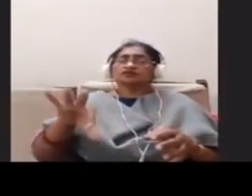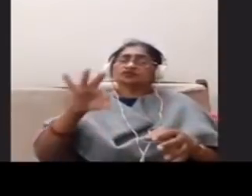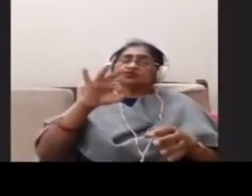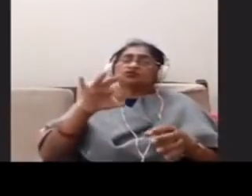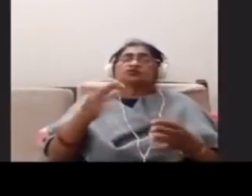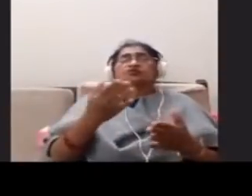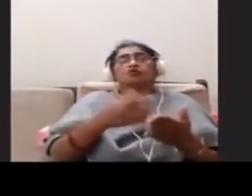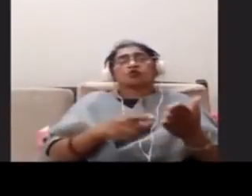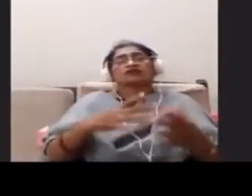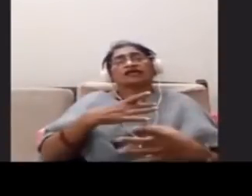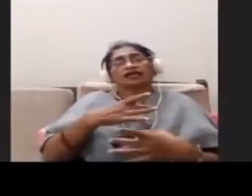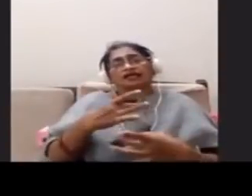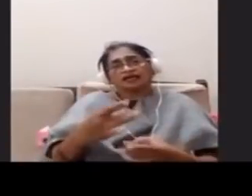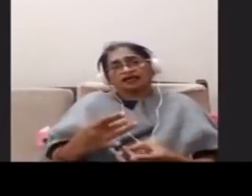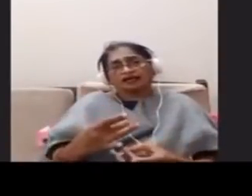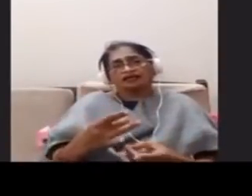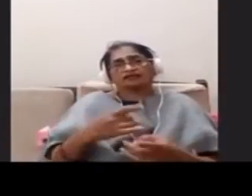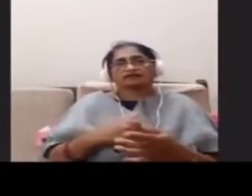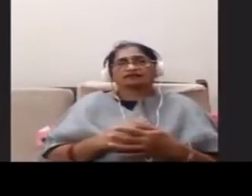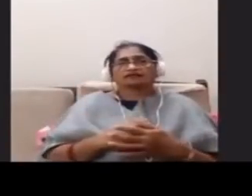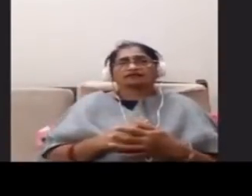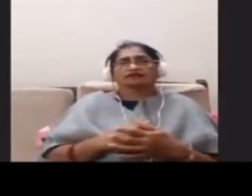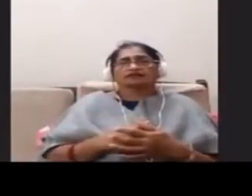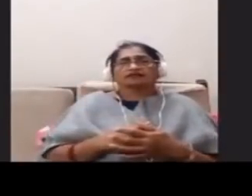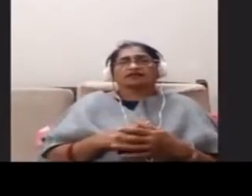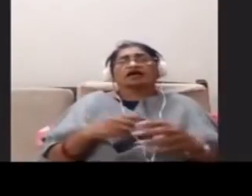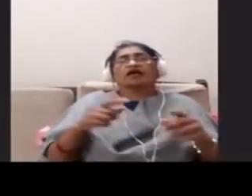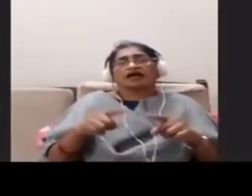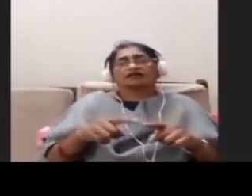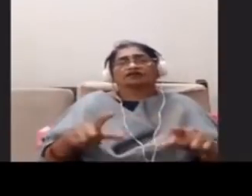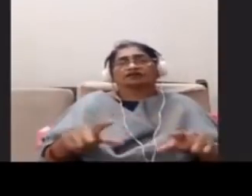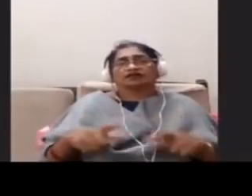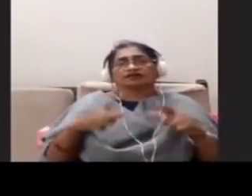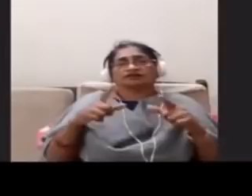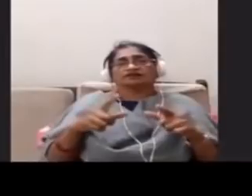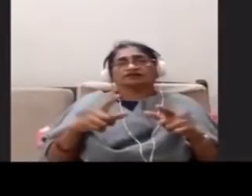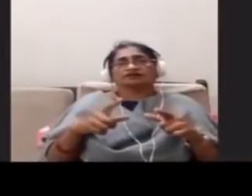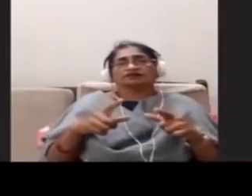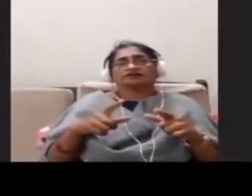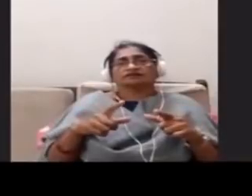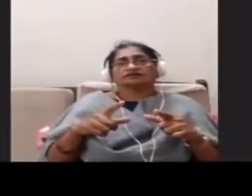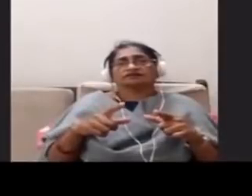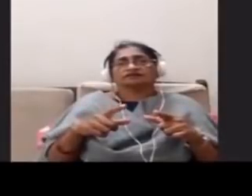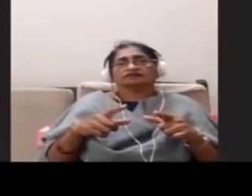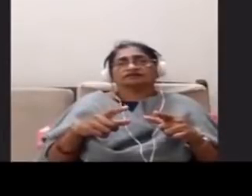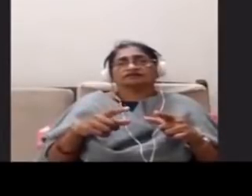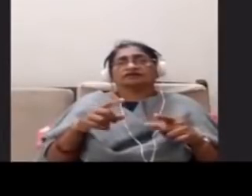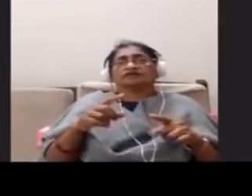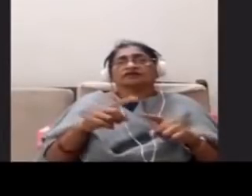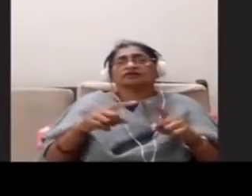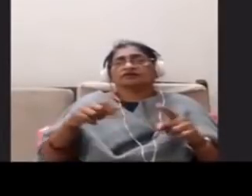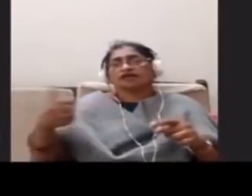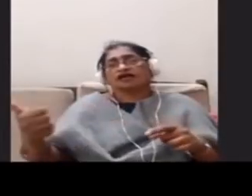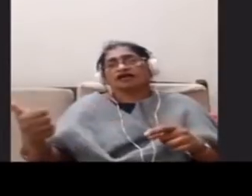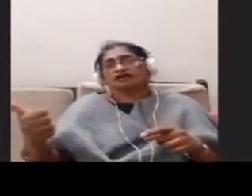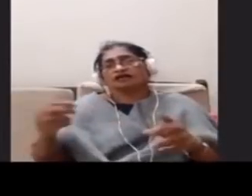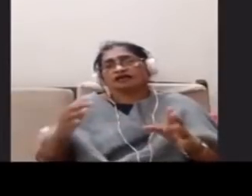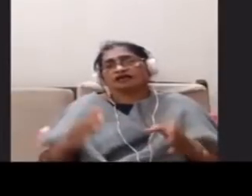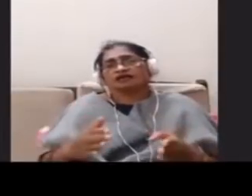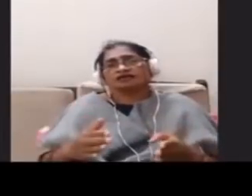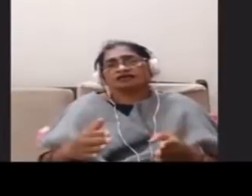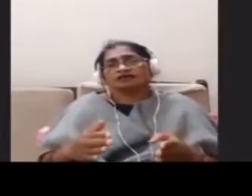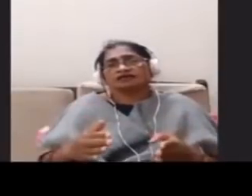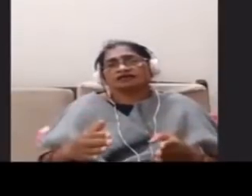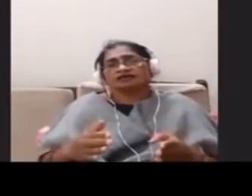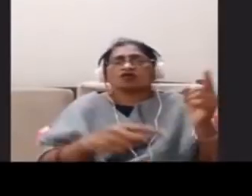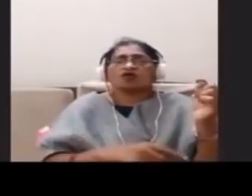is it that they are supposed to do, and as a right for that matter, not just as a preference. But on the other hand, it's also to make long-term